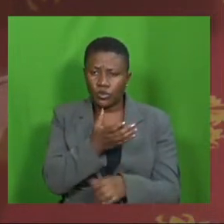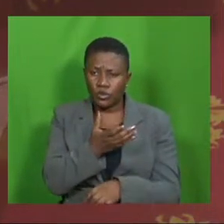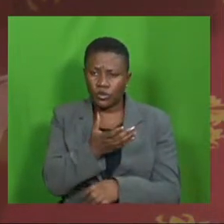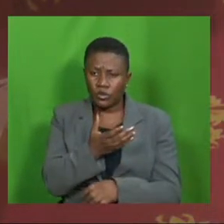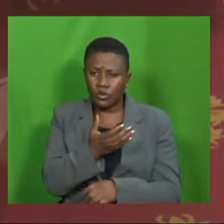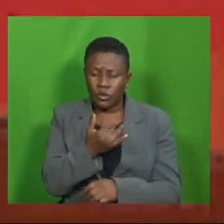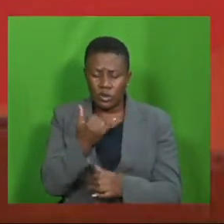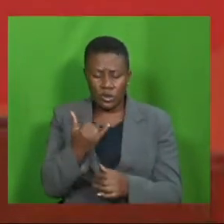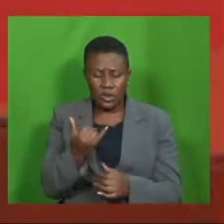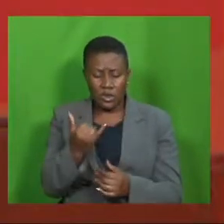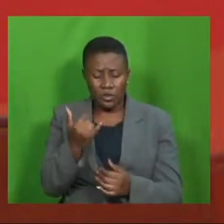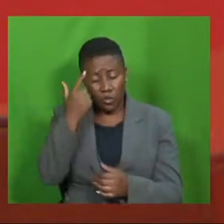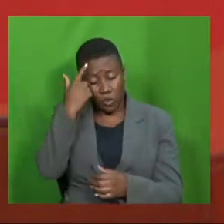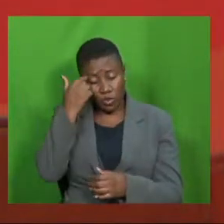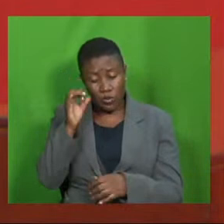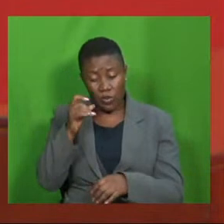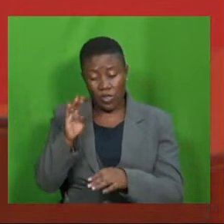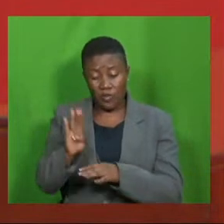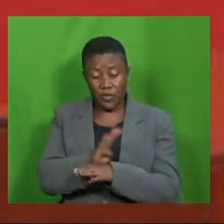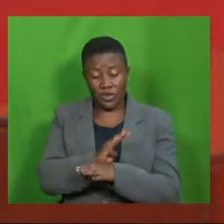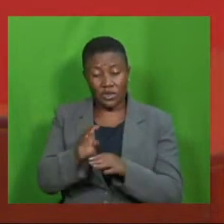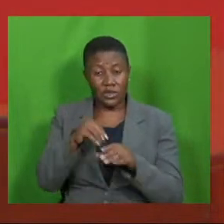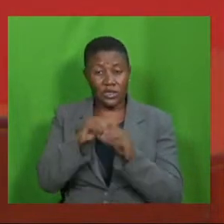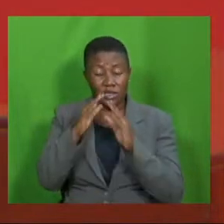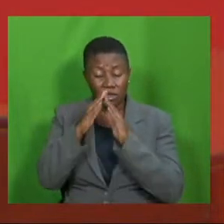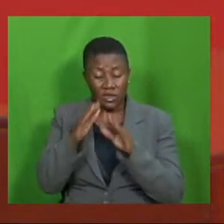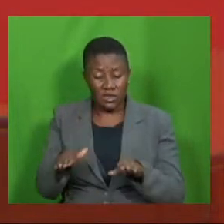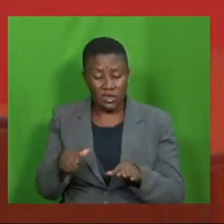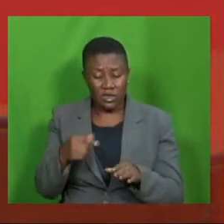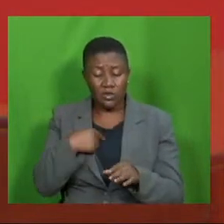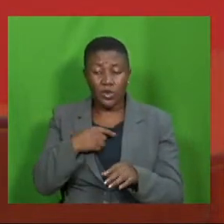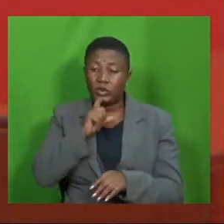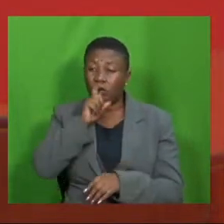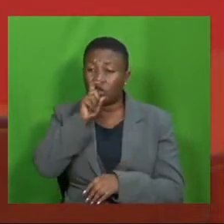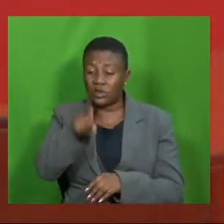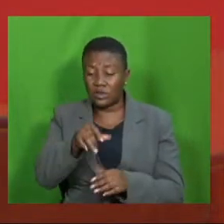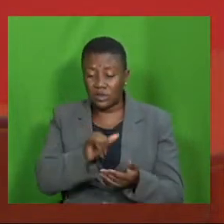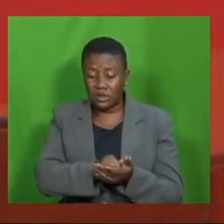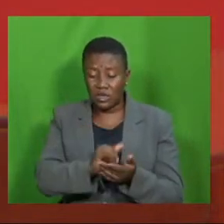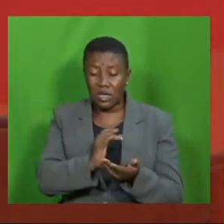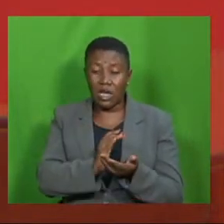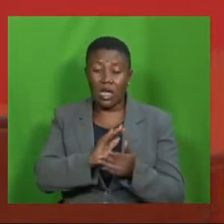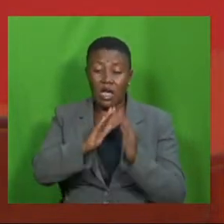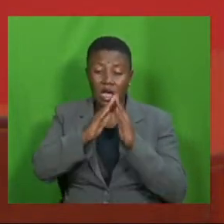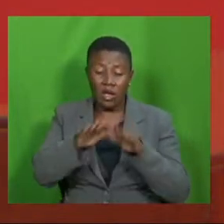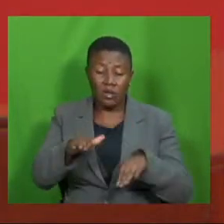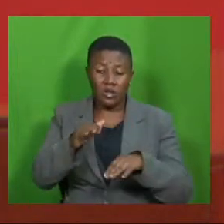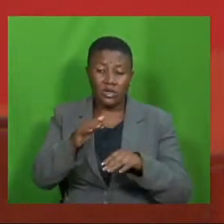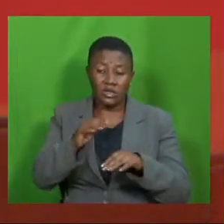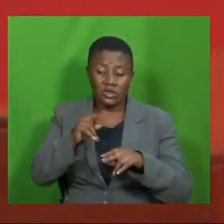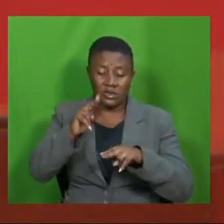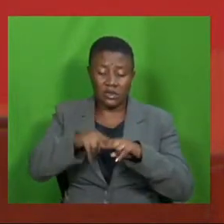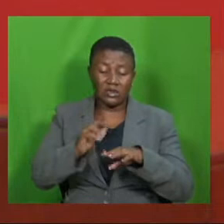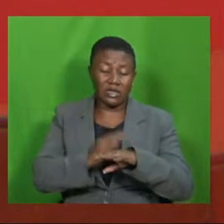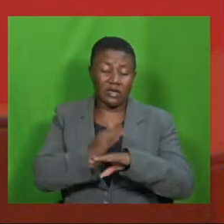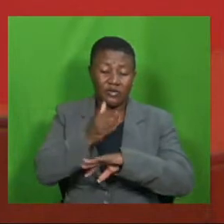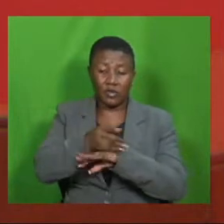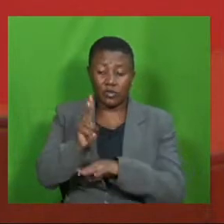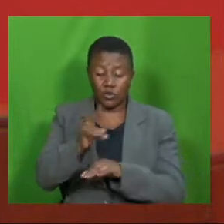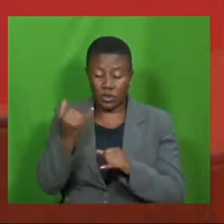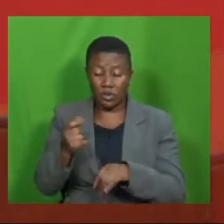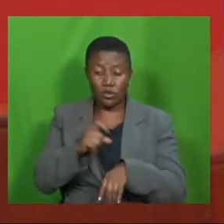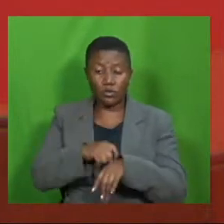having regards to the state of the business of the House, I direct that the House sits outside the regular sitting hours. You may